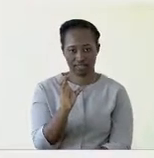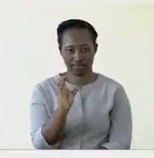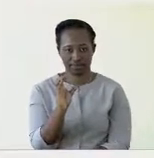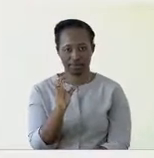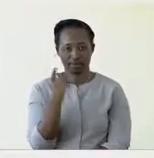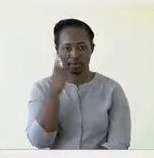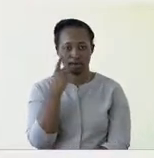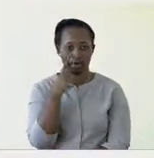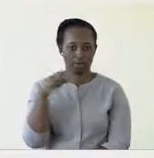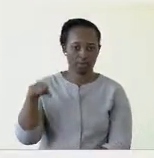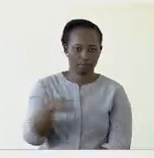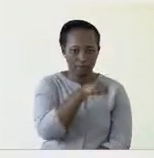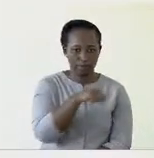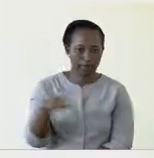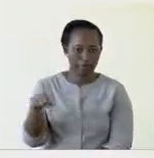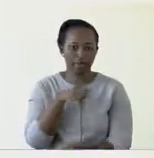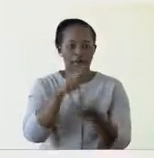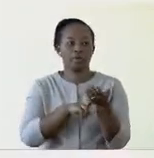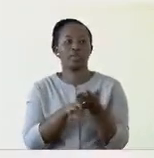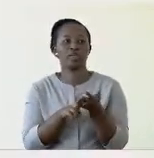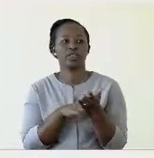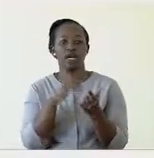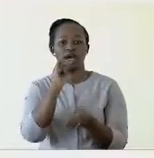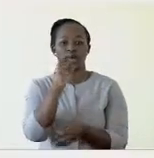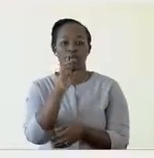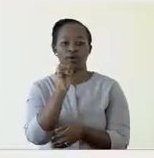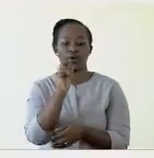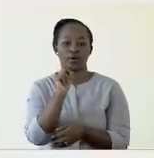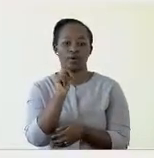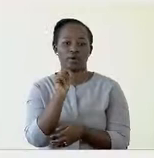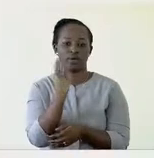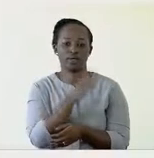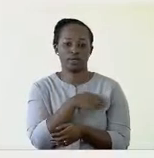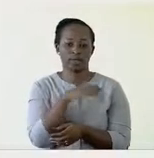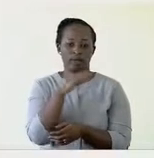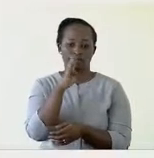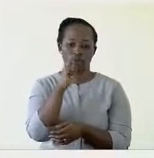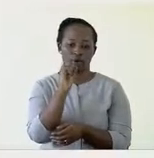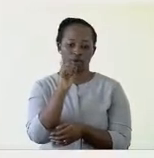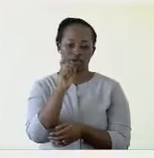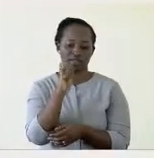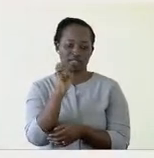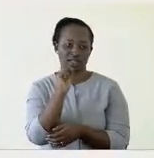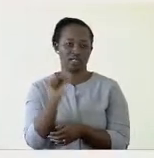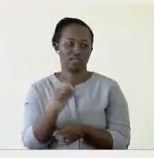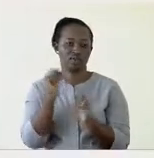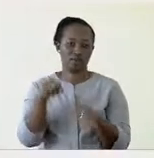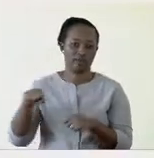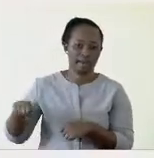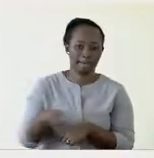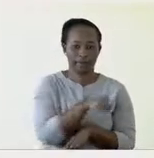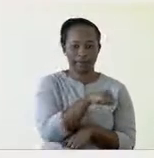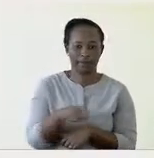these iron boxes? They are normally used to remove creases on a piece of cloth. You have to do what you call regulating